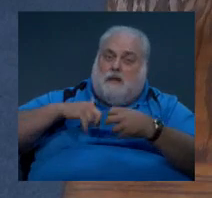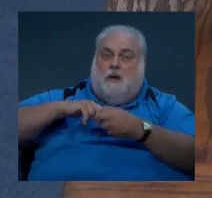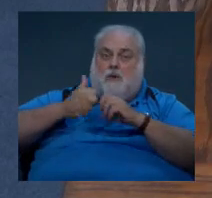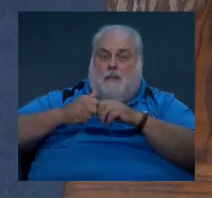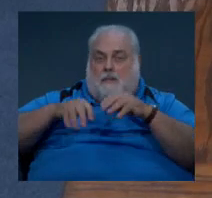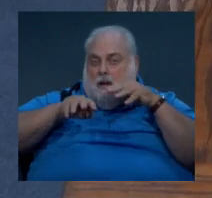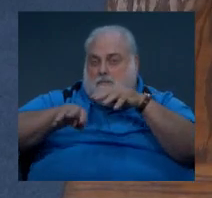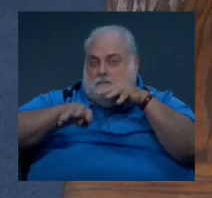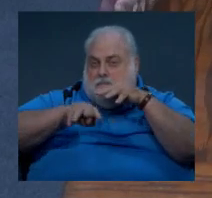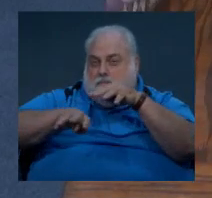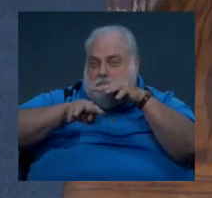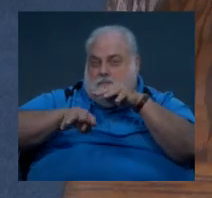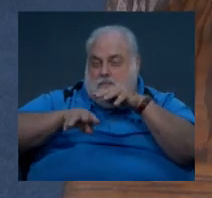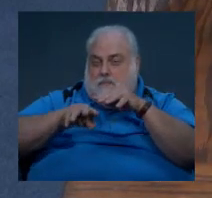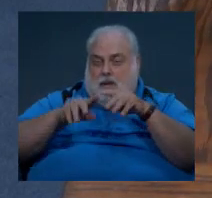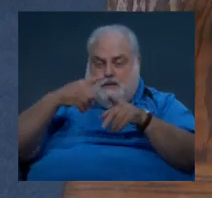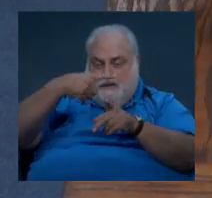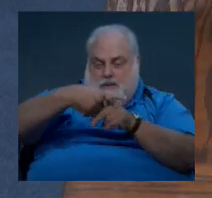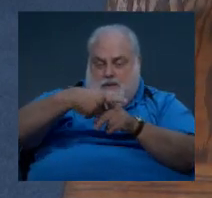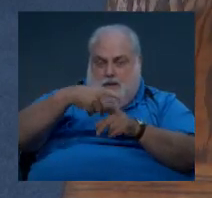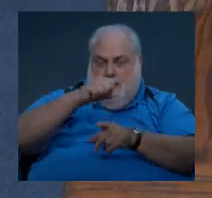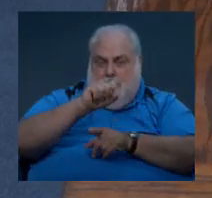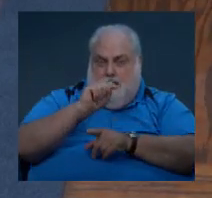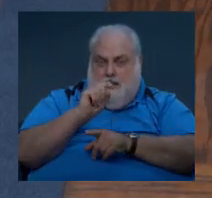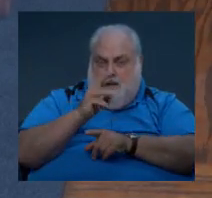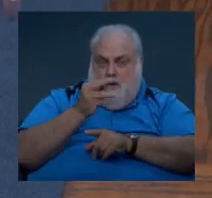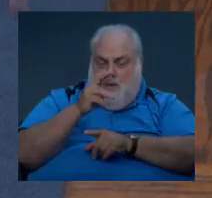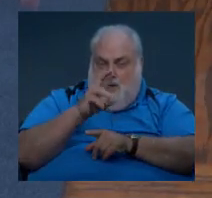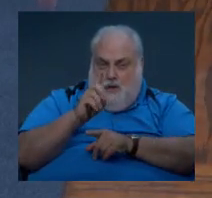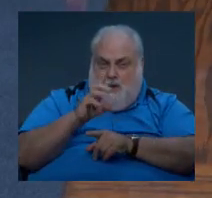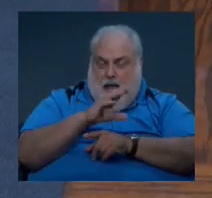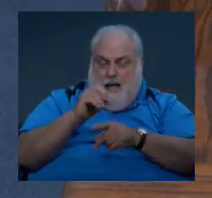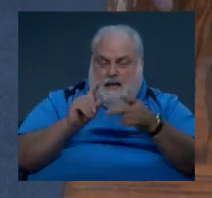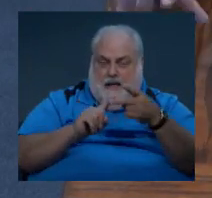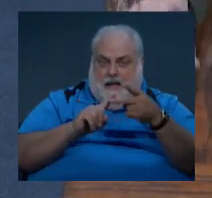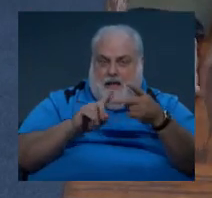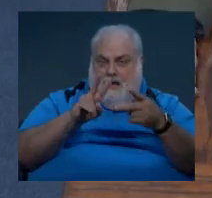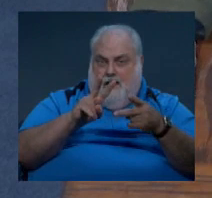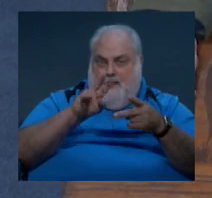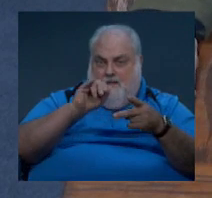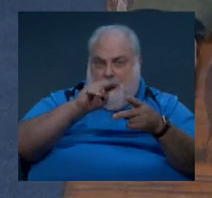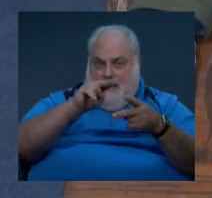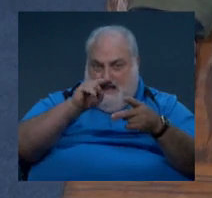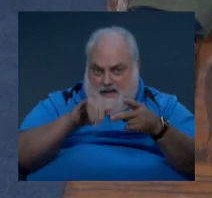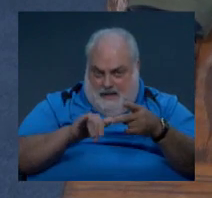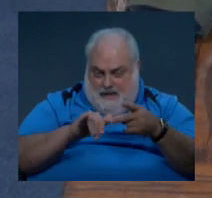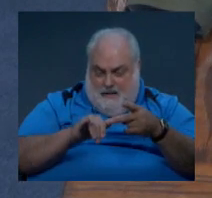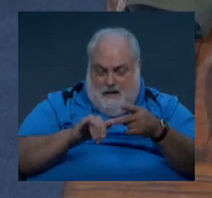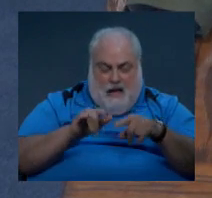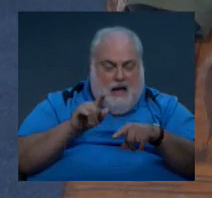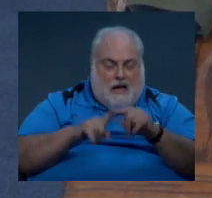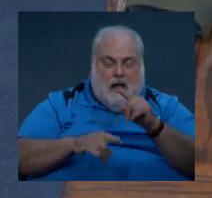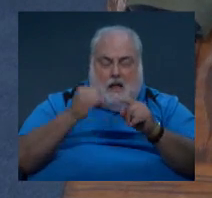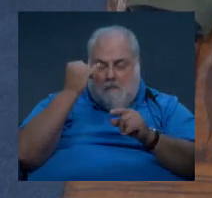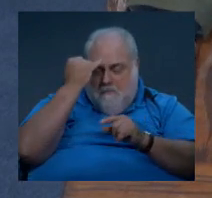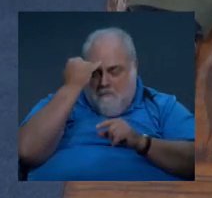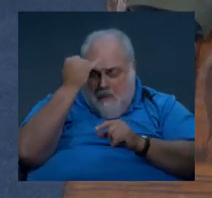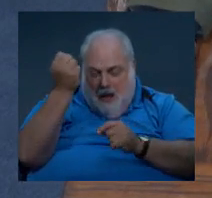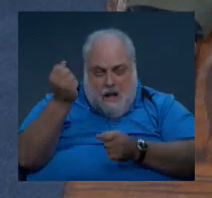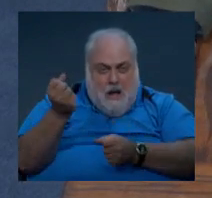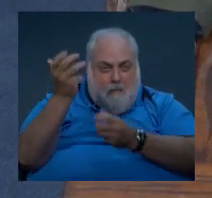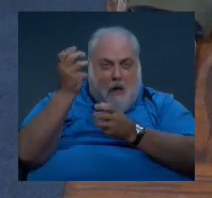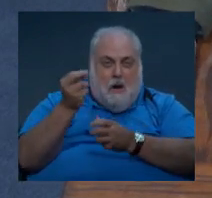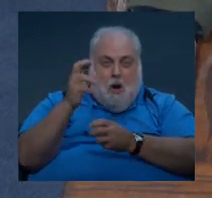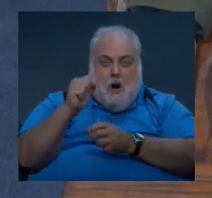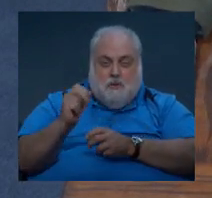problem at Stewart Road and at Denny Road. I cannot imagine, I don't know how many cars